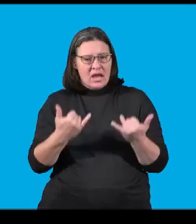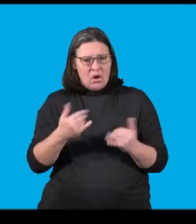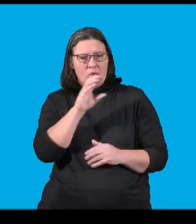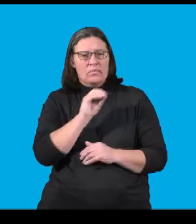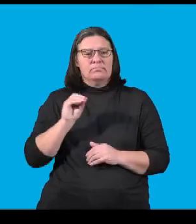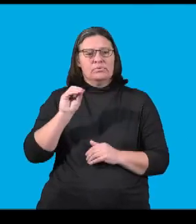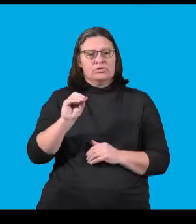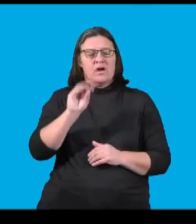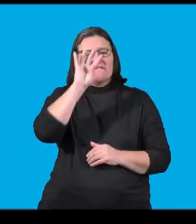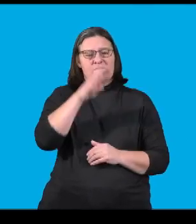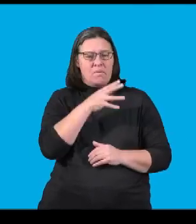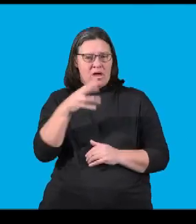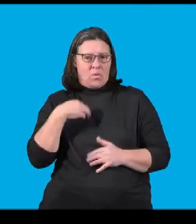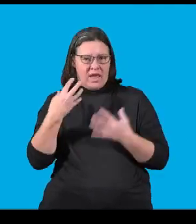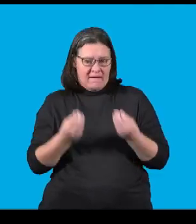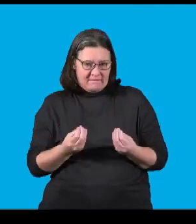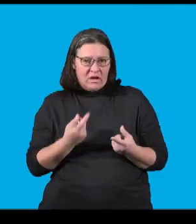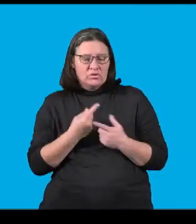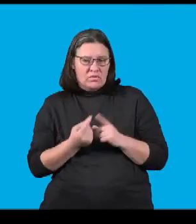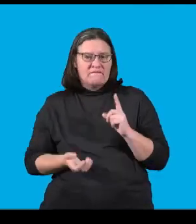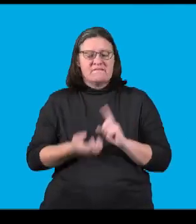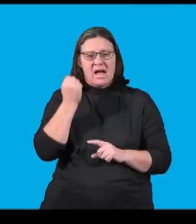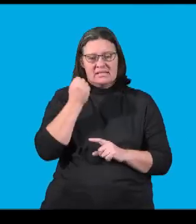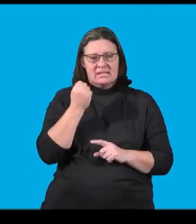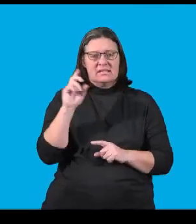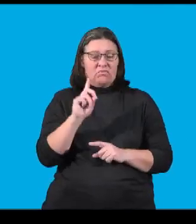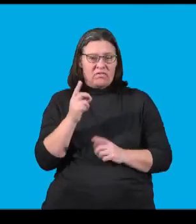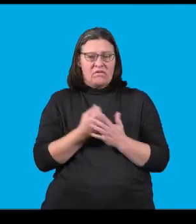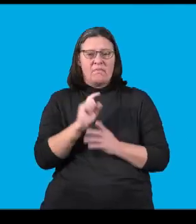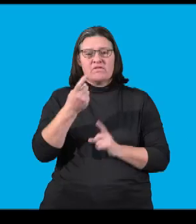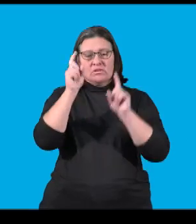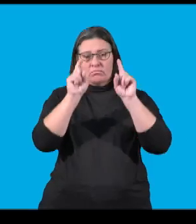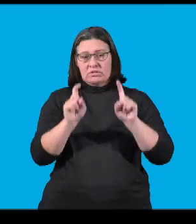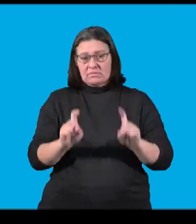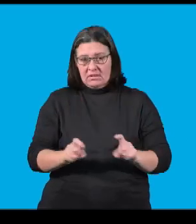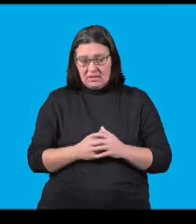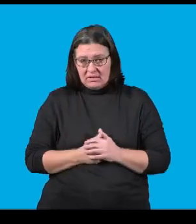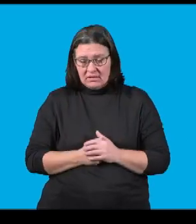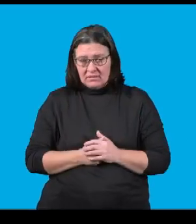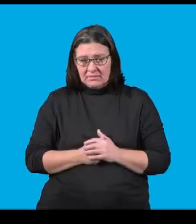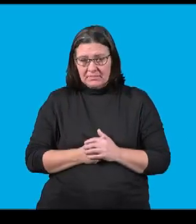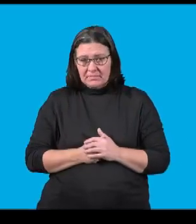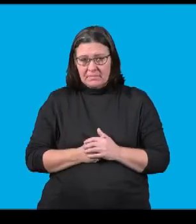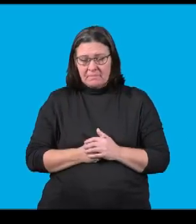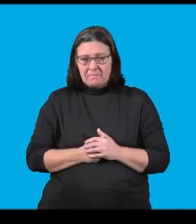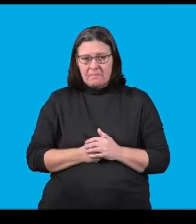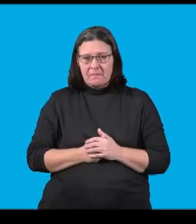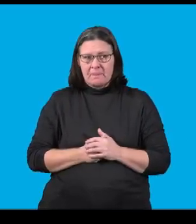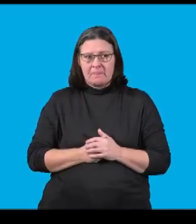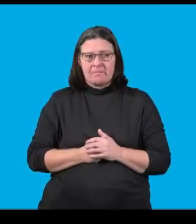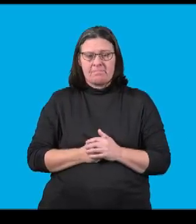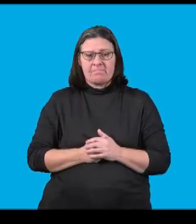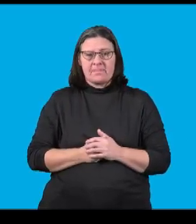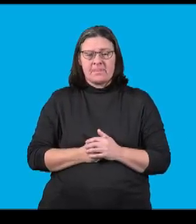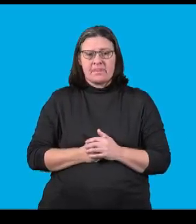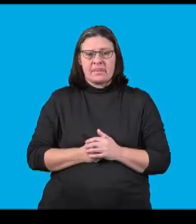them into the formula we have to find the derivative from first principles. Okay, so let's do that. Let's